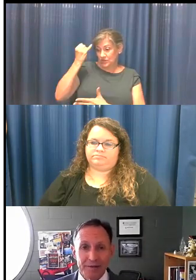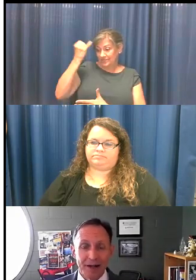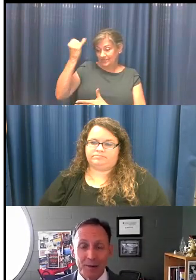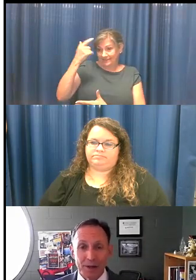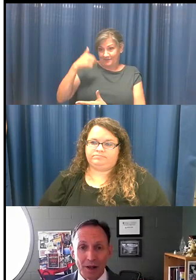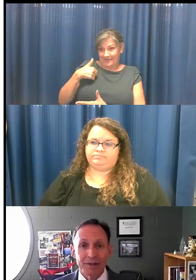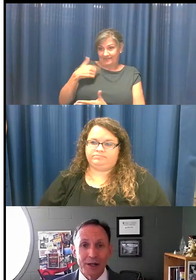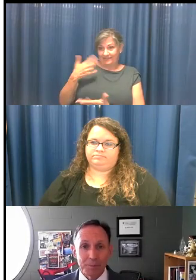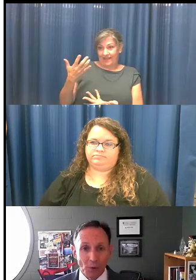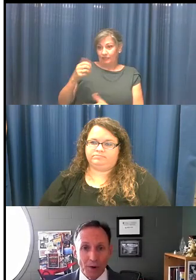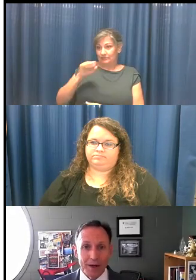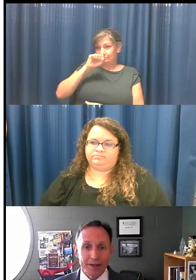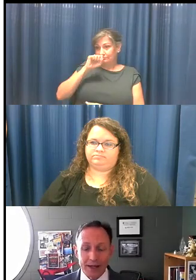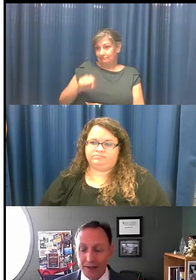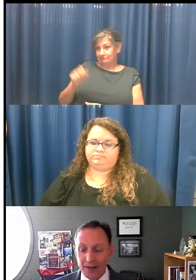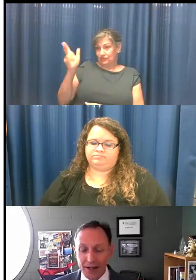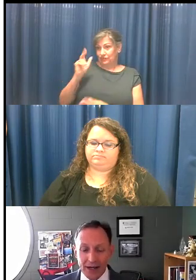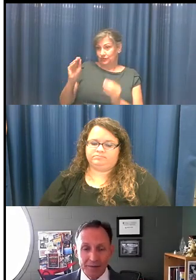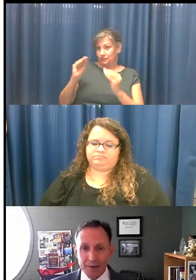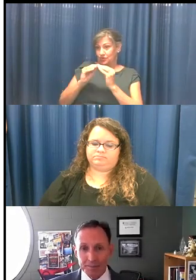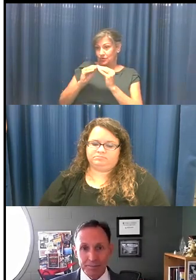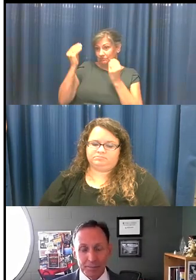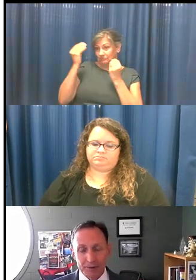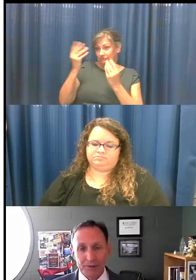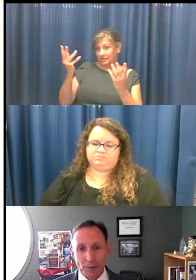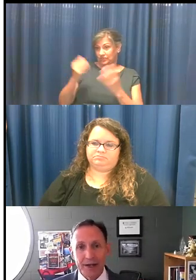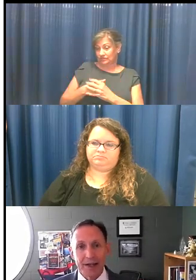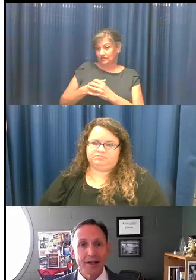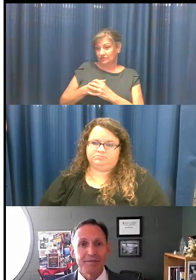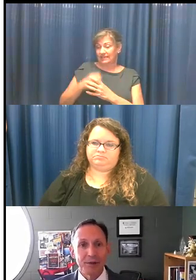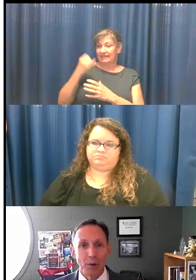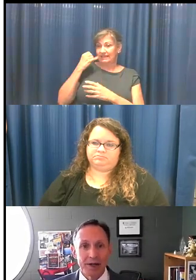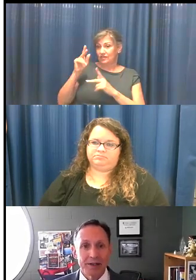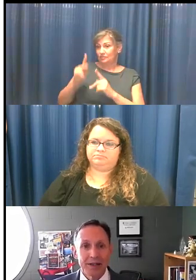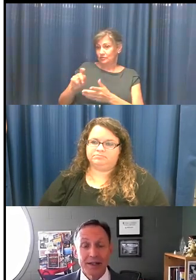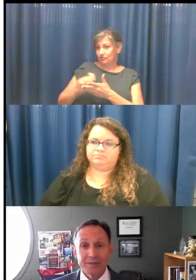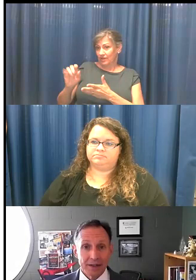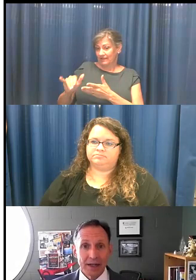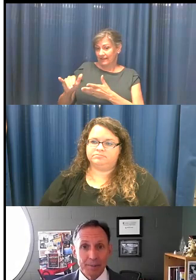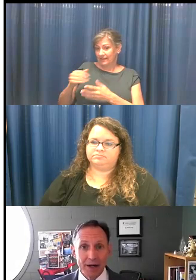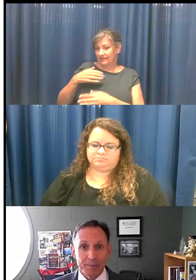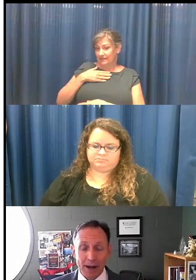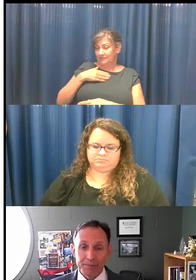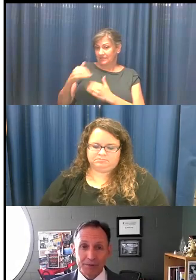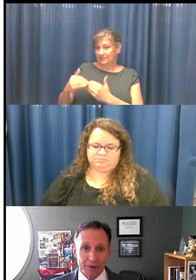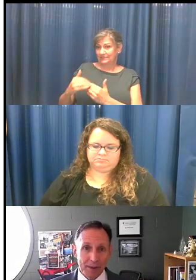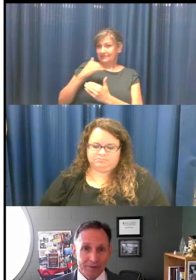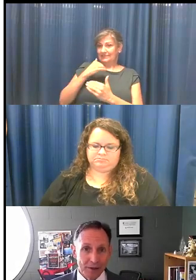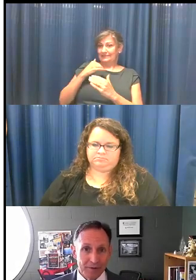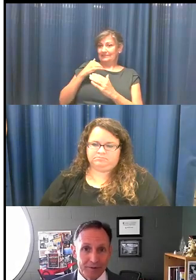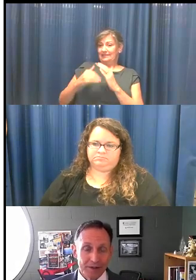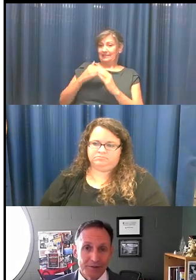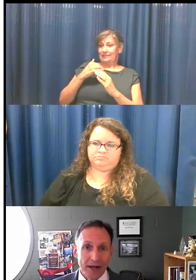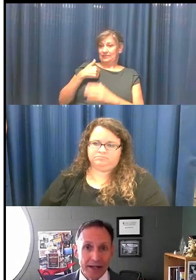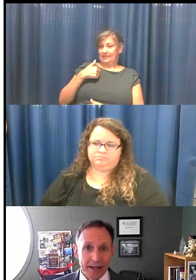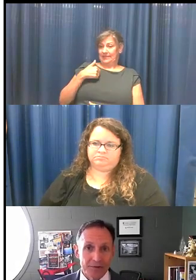would love to hear more about that. If the person writing that, if you want to send an email perhaps to